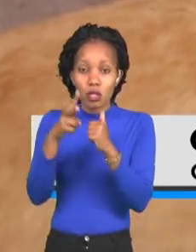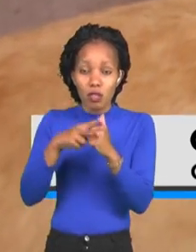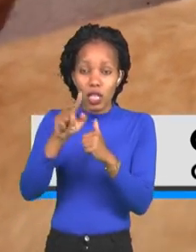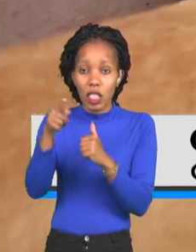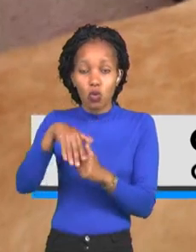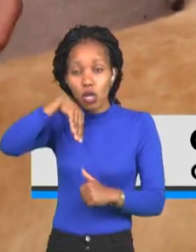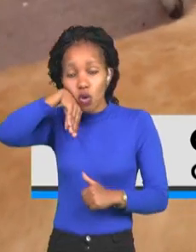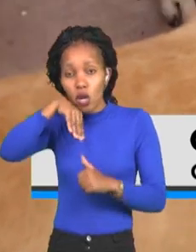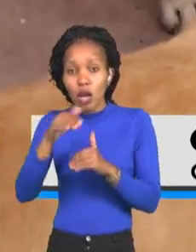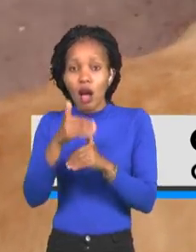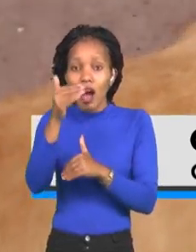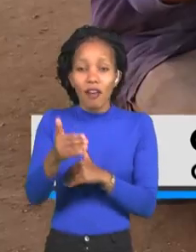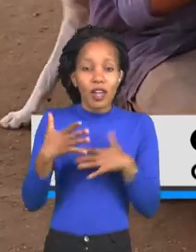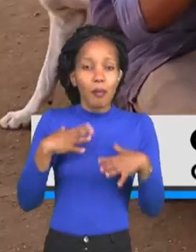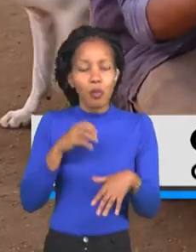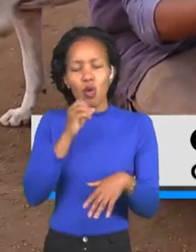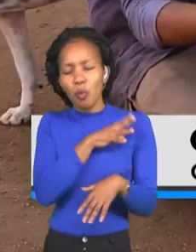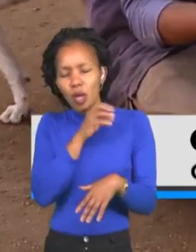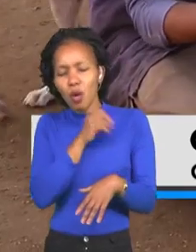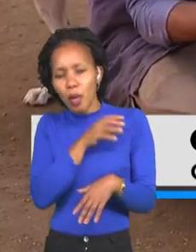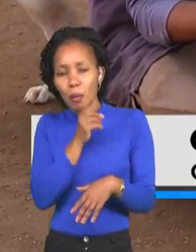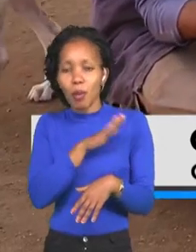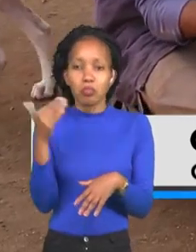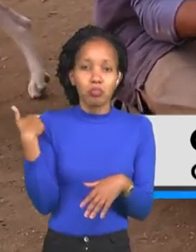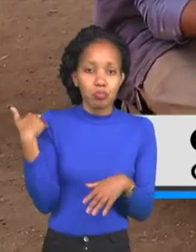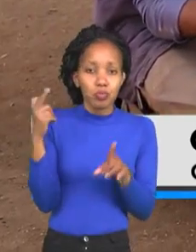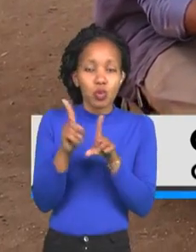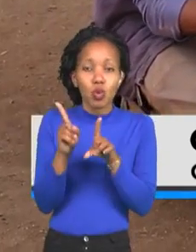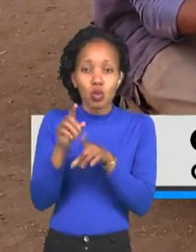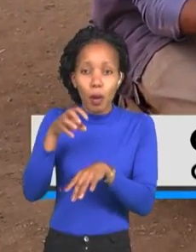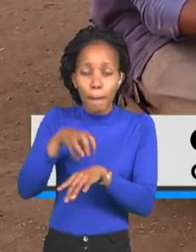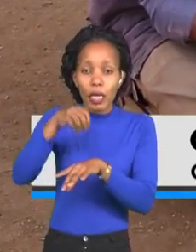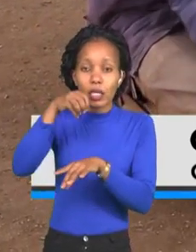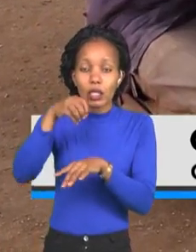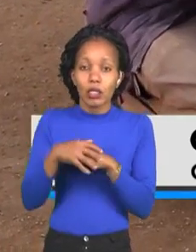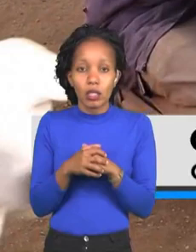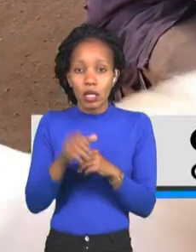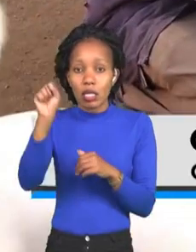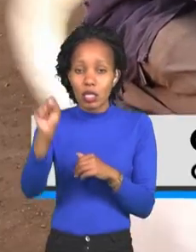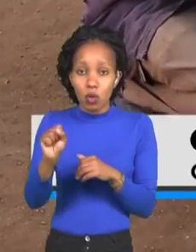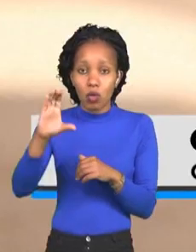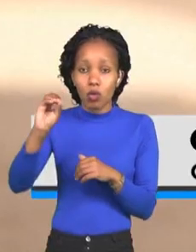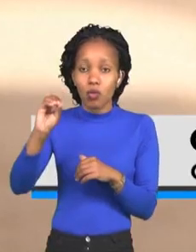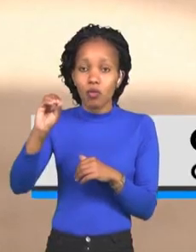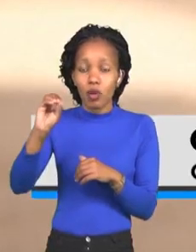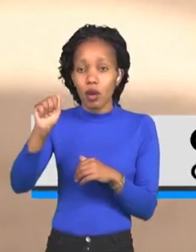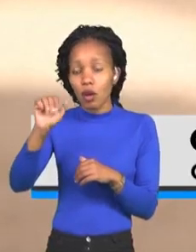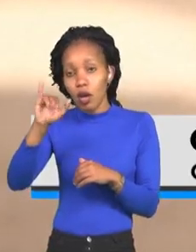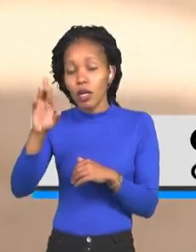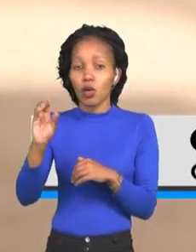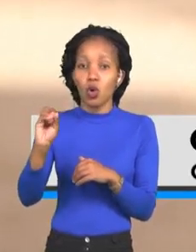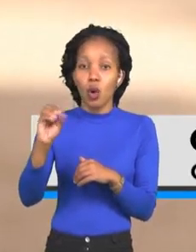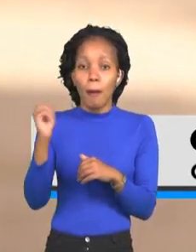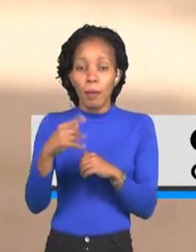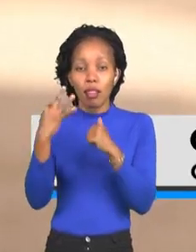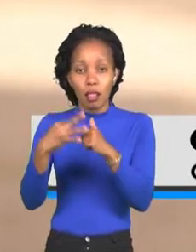dogs following multiple complaints of dog disturbances and biting in Beni Souif, south of Cairo, according to an August report